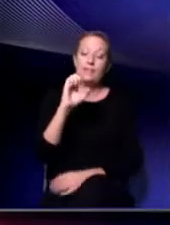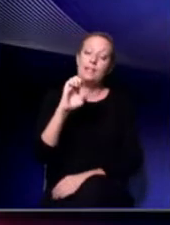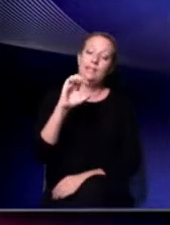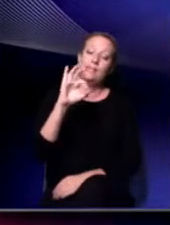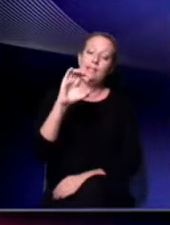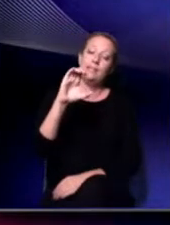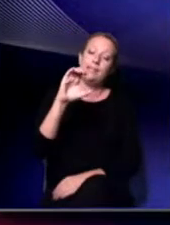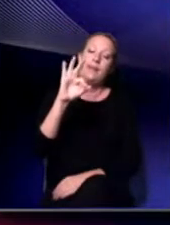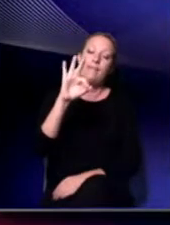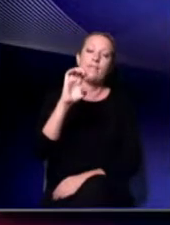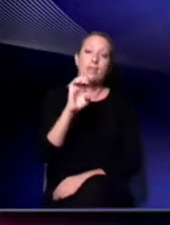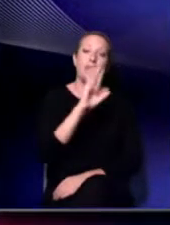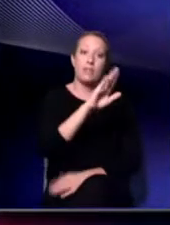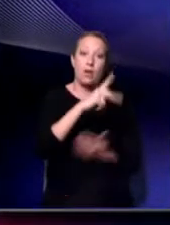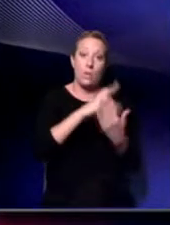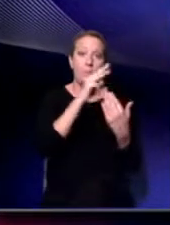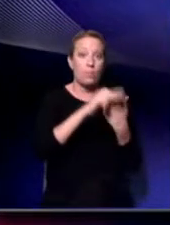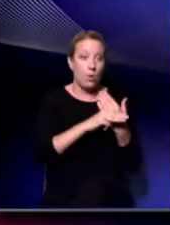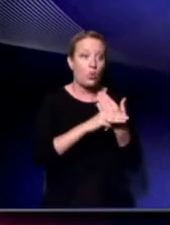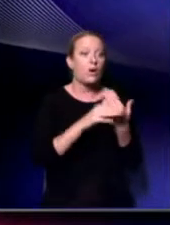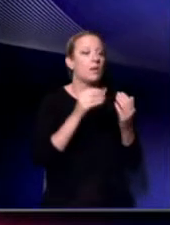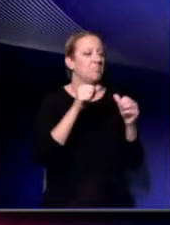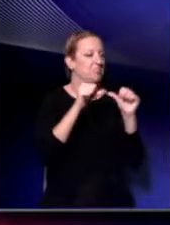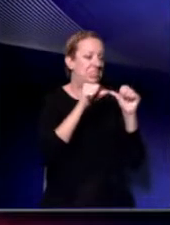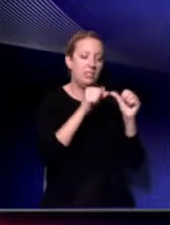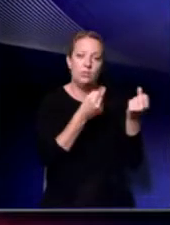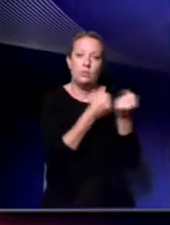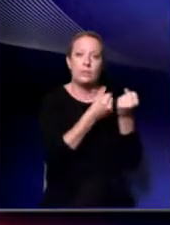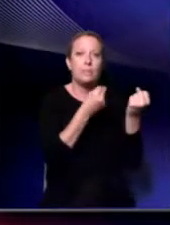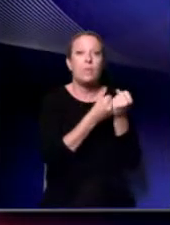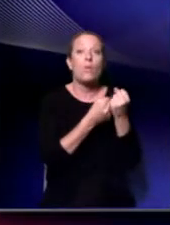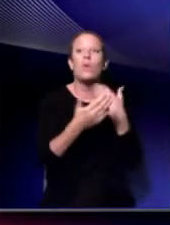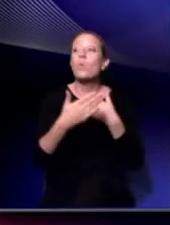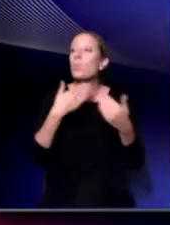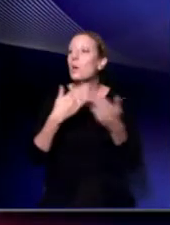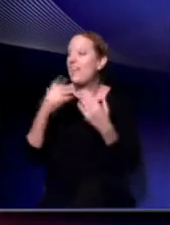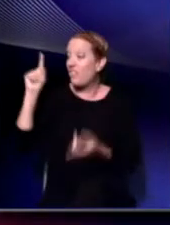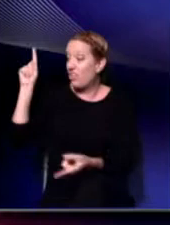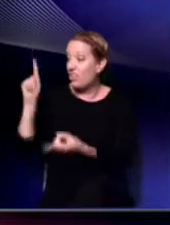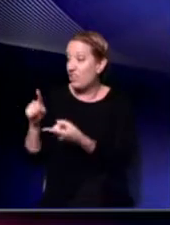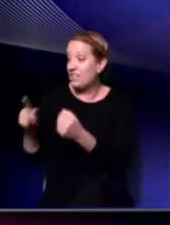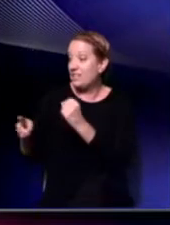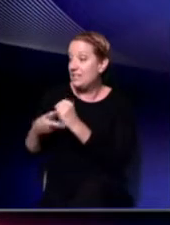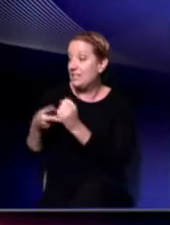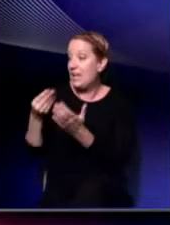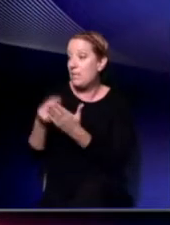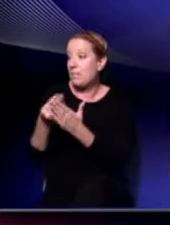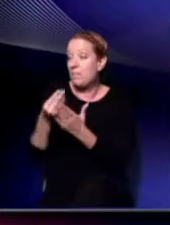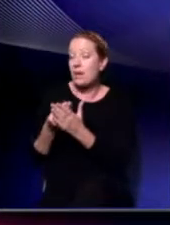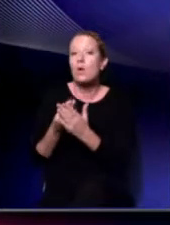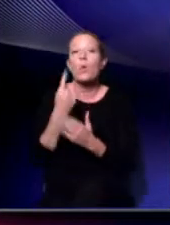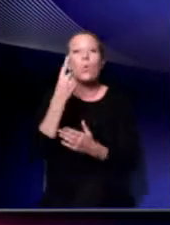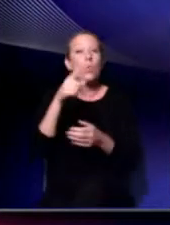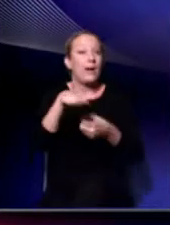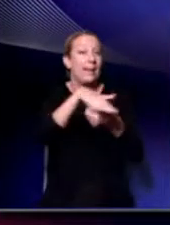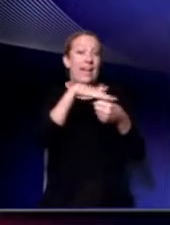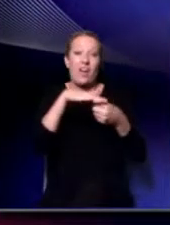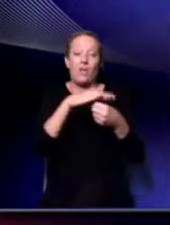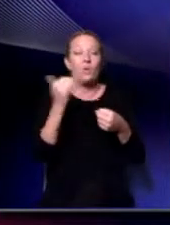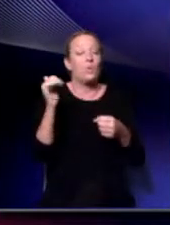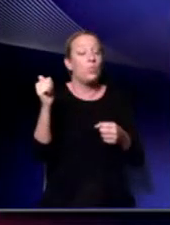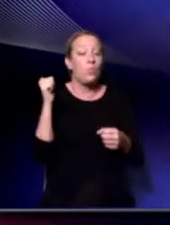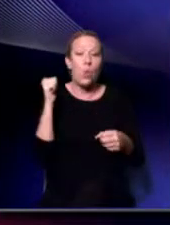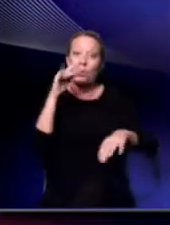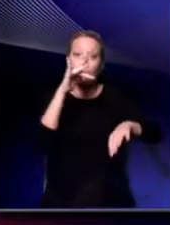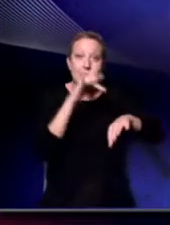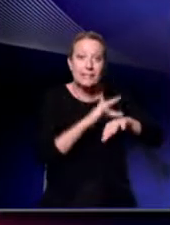Program. That whatever reductions we need to make in expenditures, the one area that we will not be